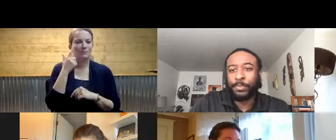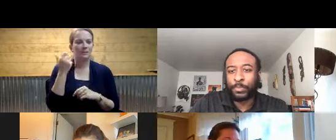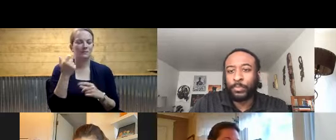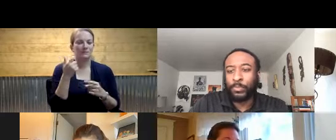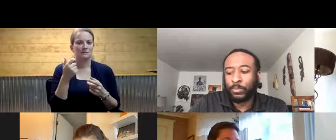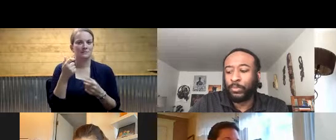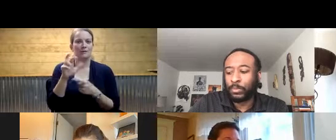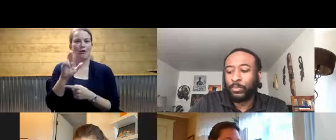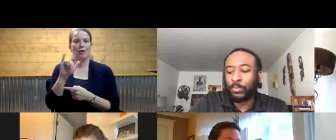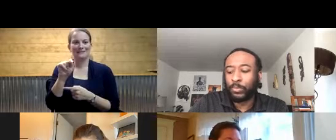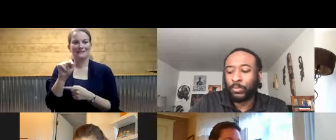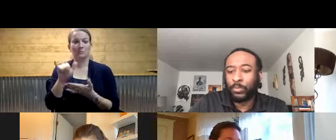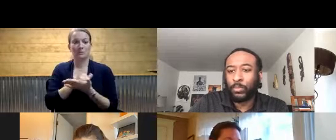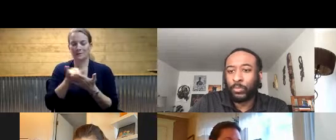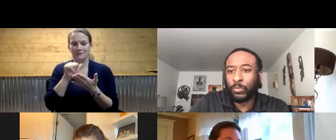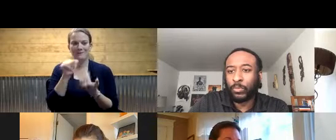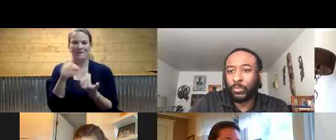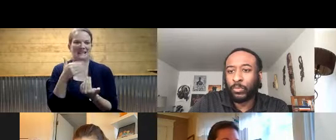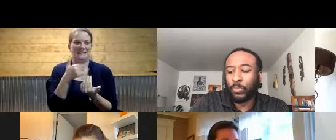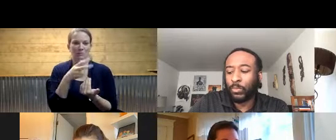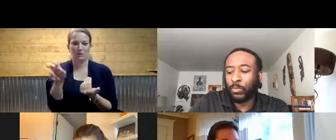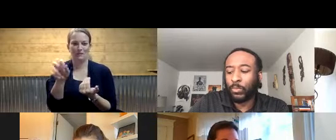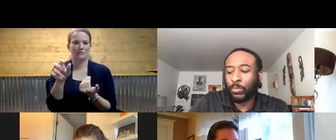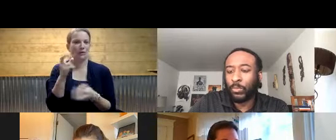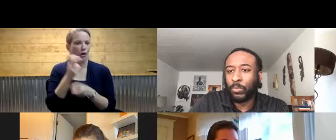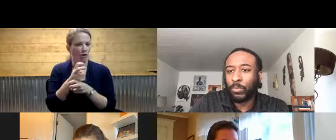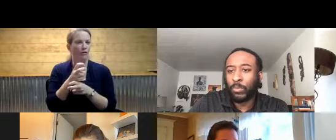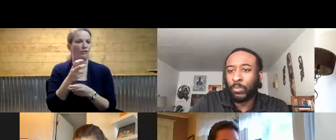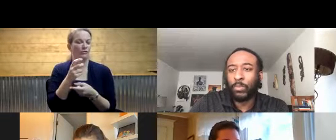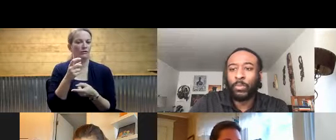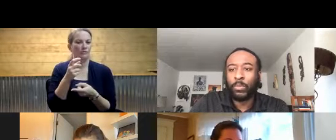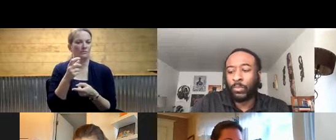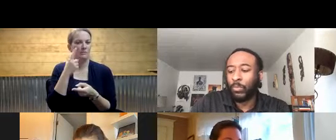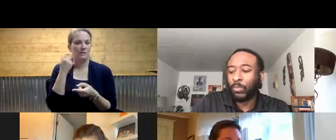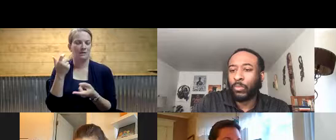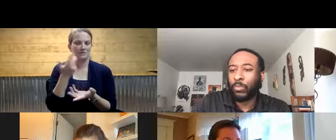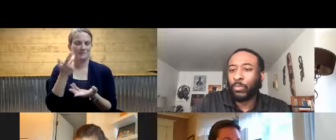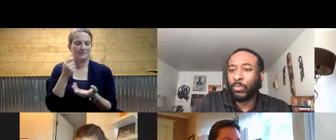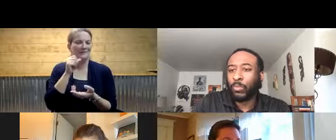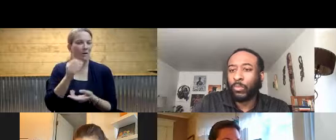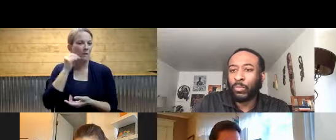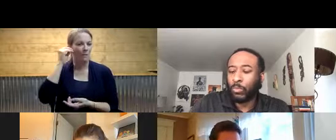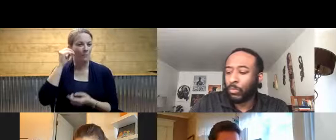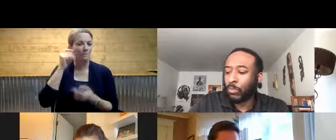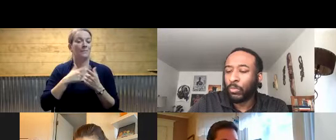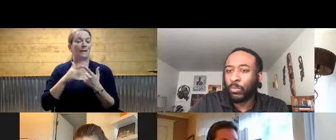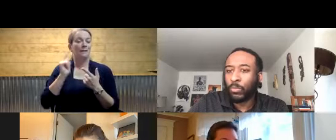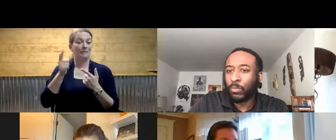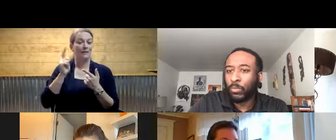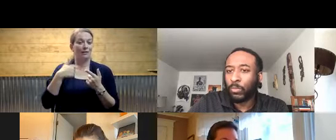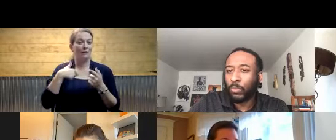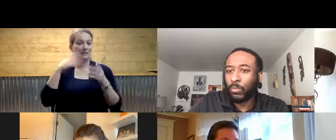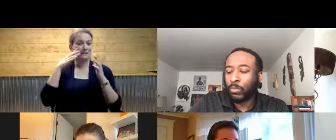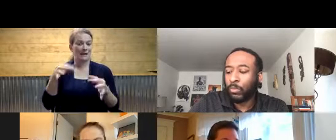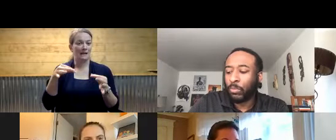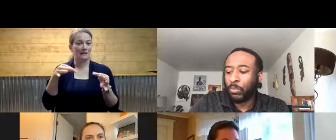was not an easy transition for me. But then later on I made a decision to leave only because I wanted to eliminate,